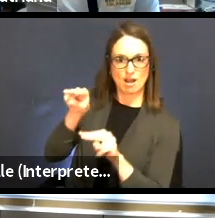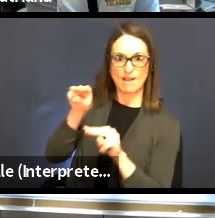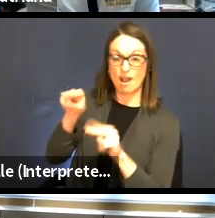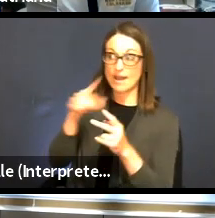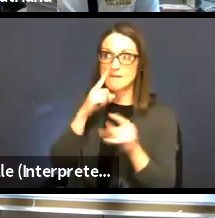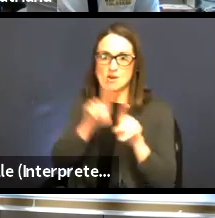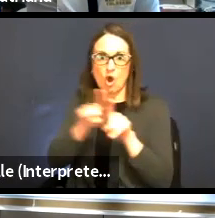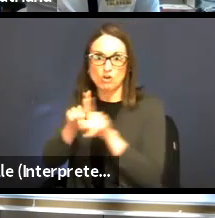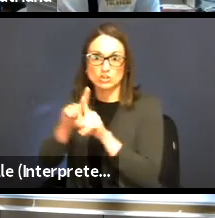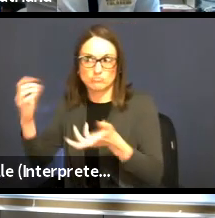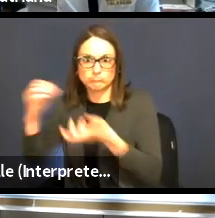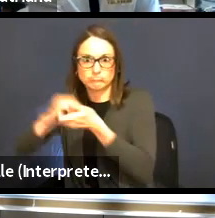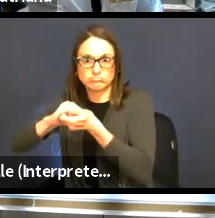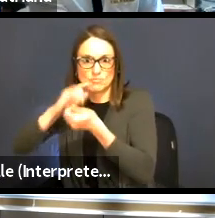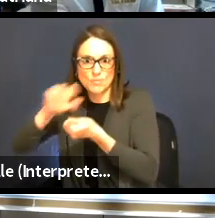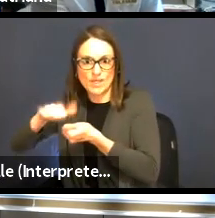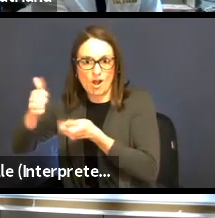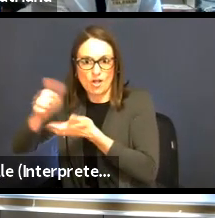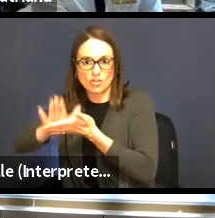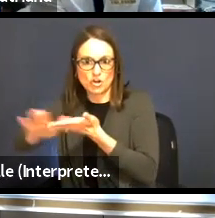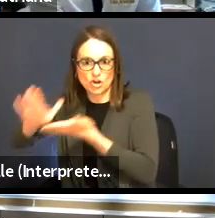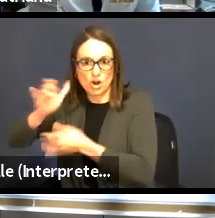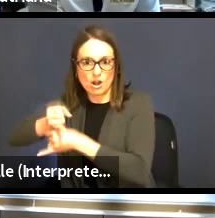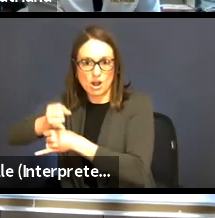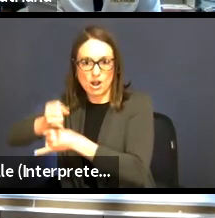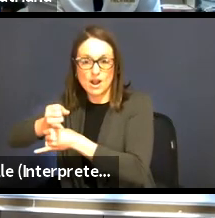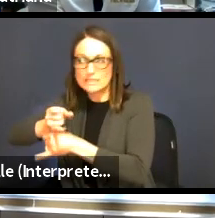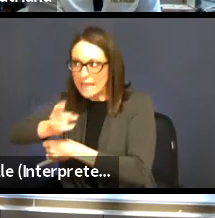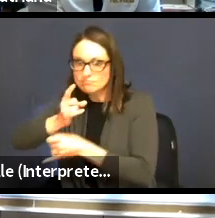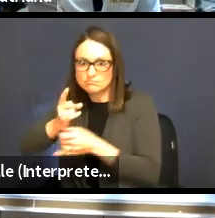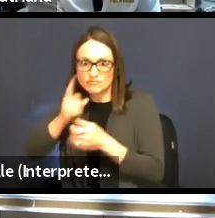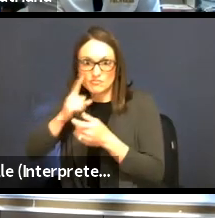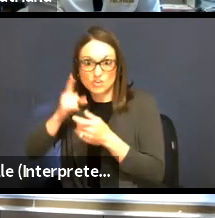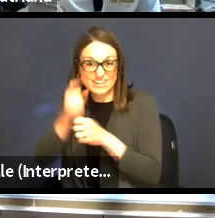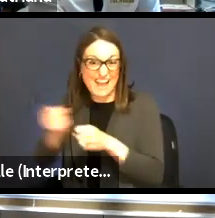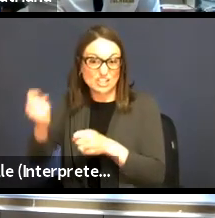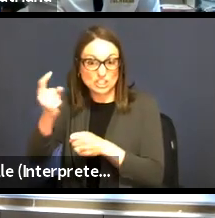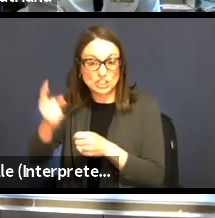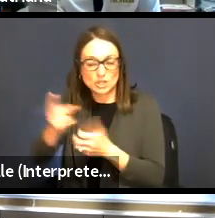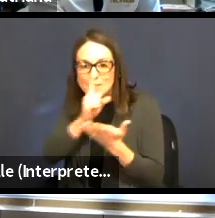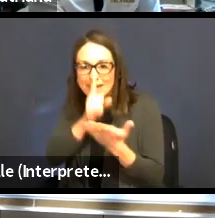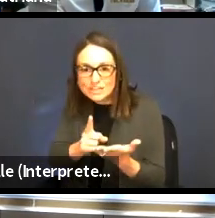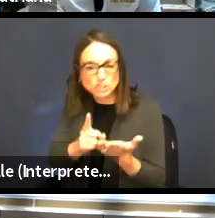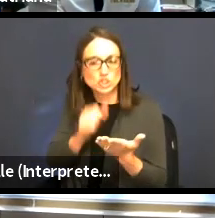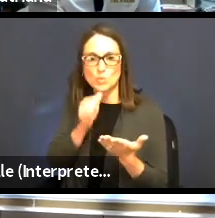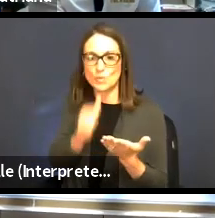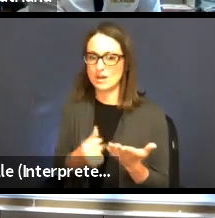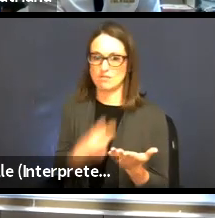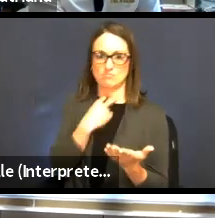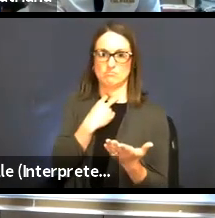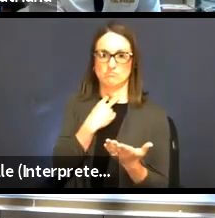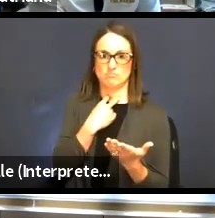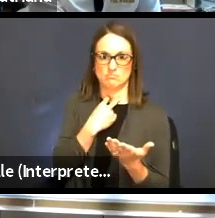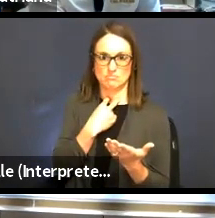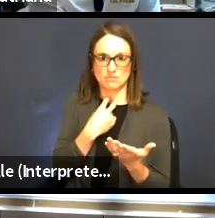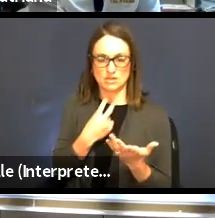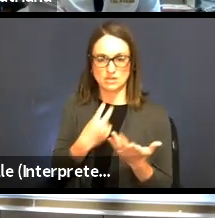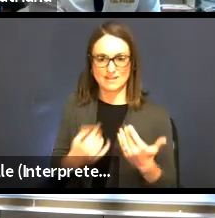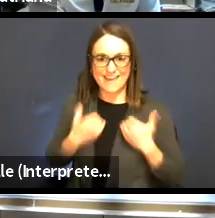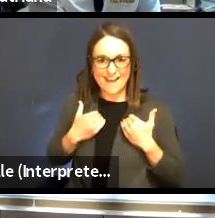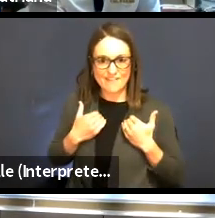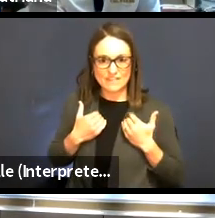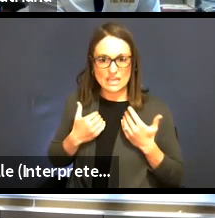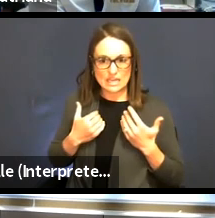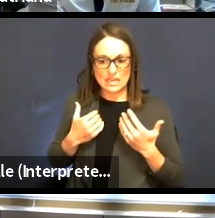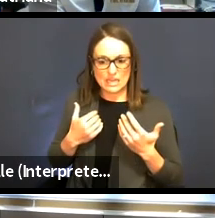institutions as we move into next year to try to make sure that we don't get stuck with a position of having to just put